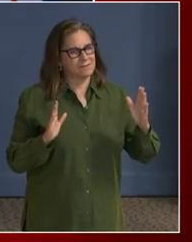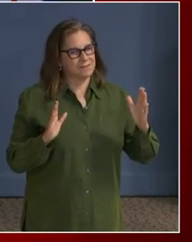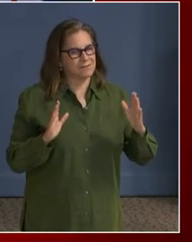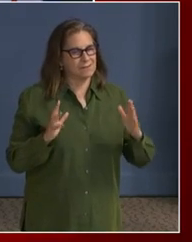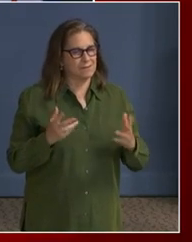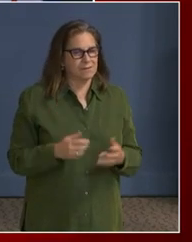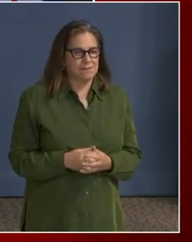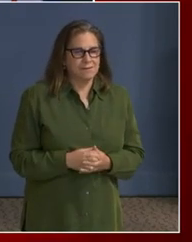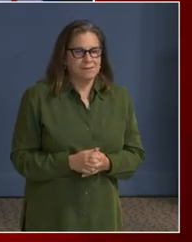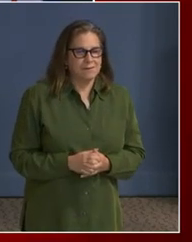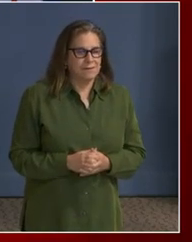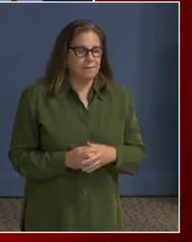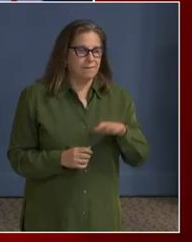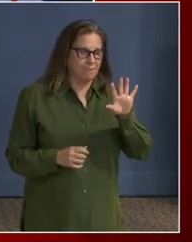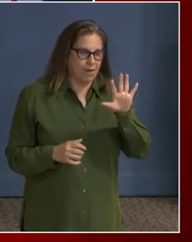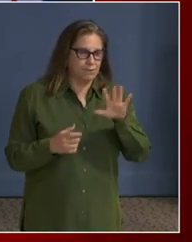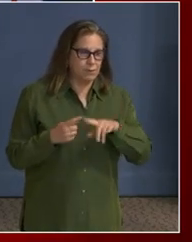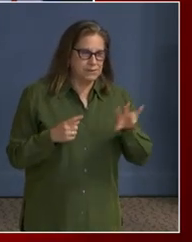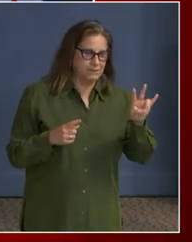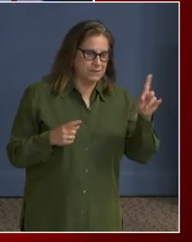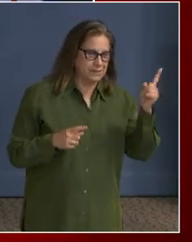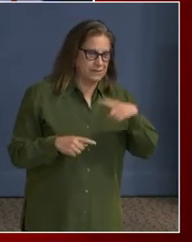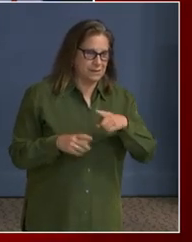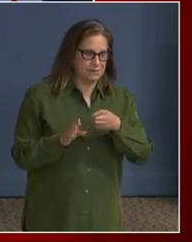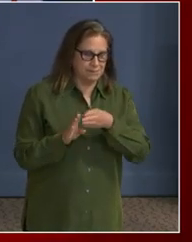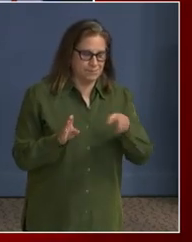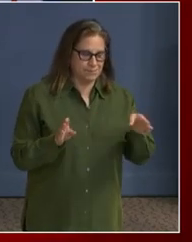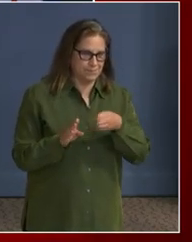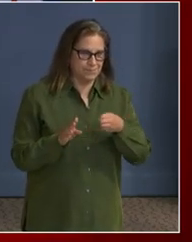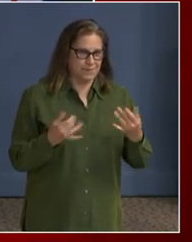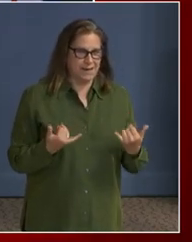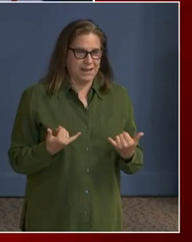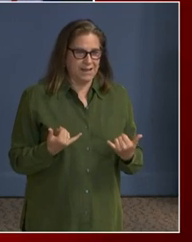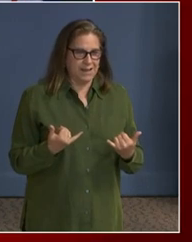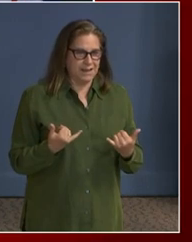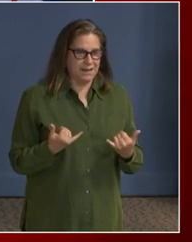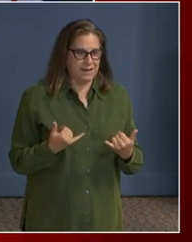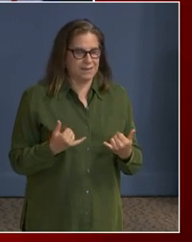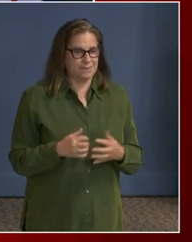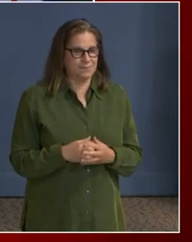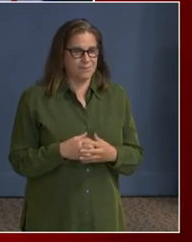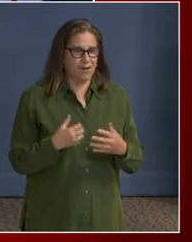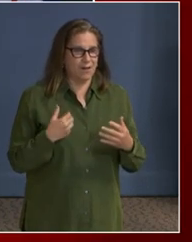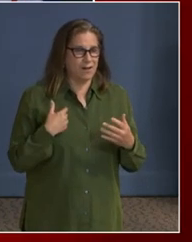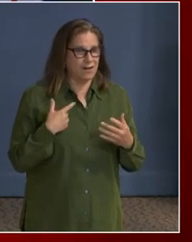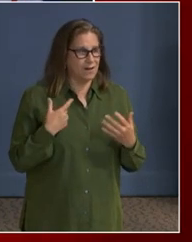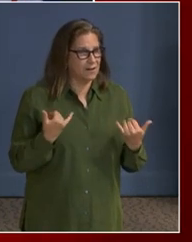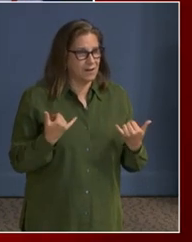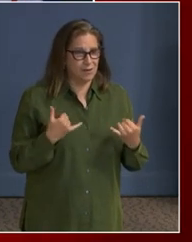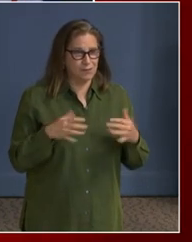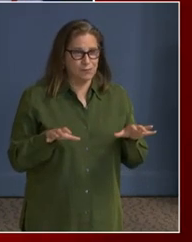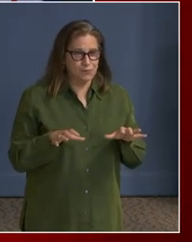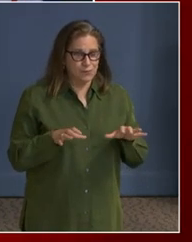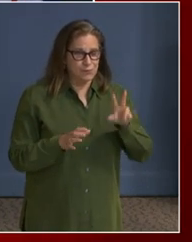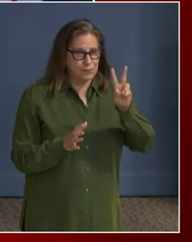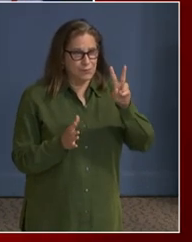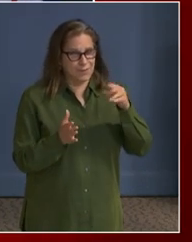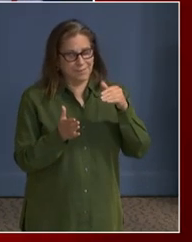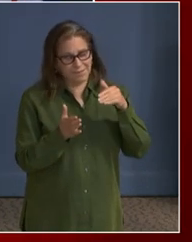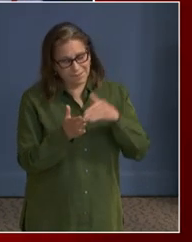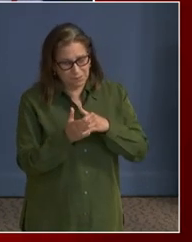or 5 to 7 day range that we're at right now. We're doing almost 2,000 tests per week.